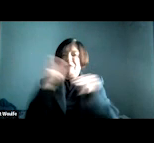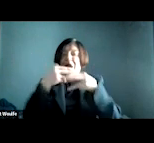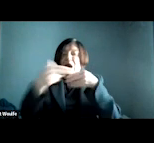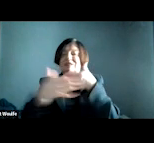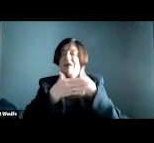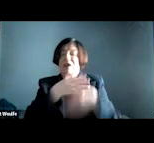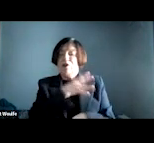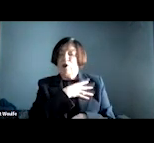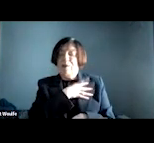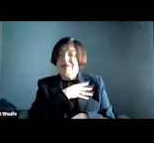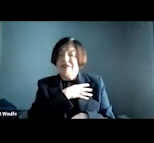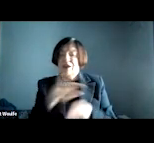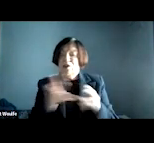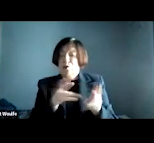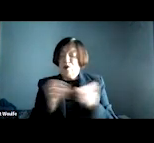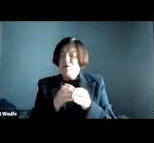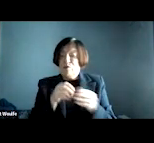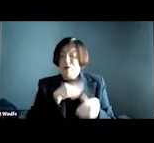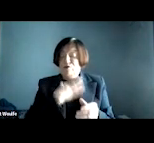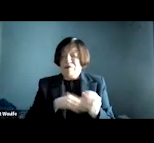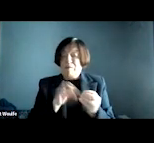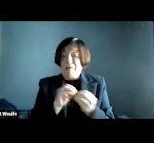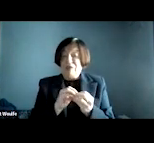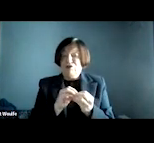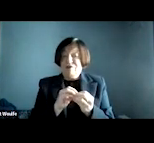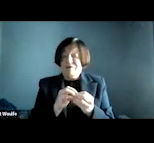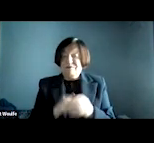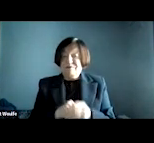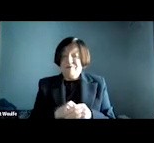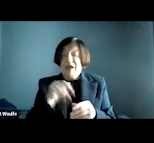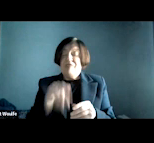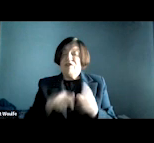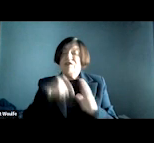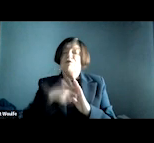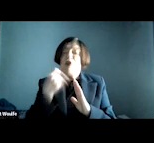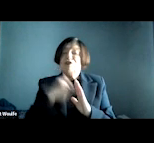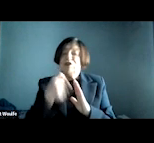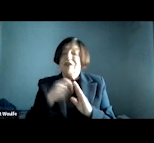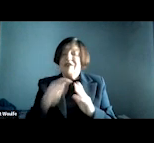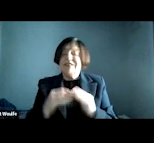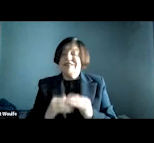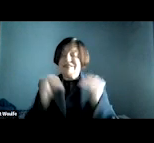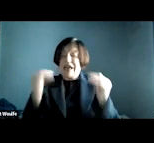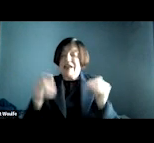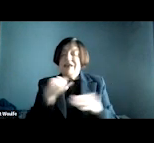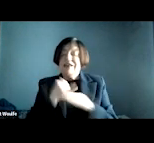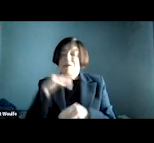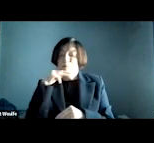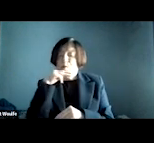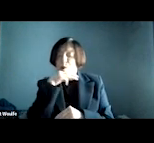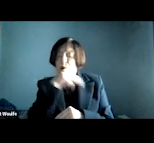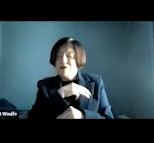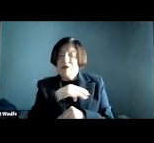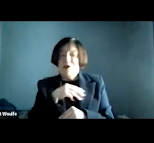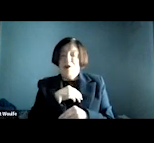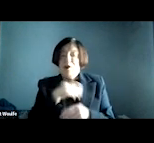the committee, the working group we've just talked about. And for this project and for this standard, given that its importance, we'll be